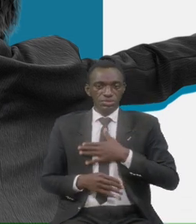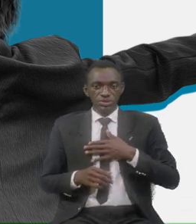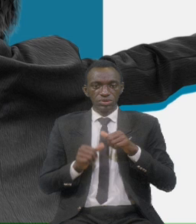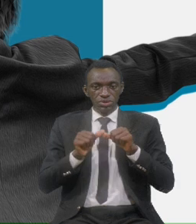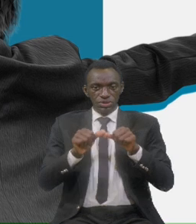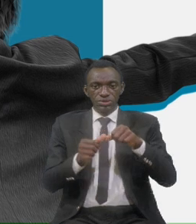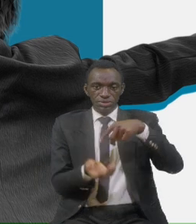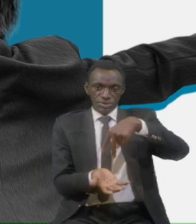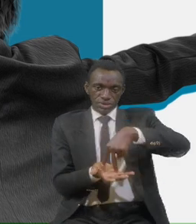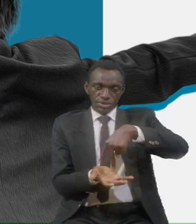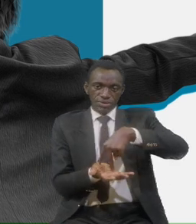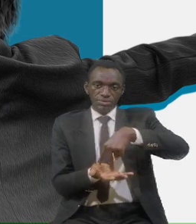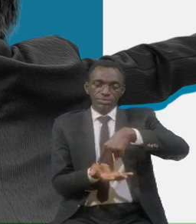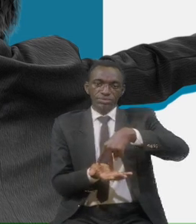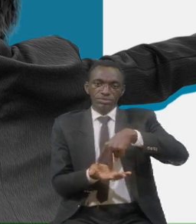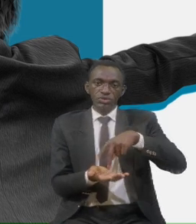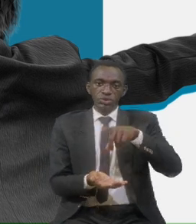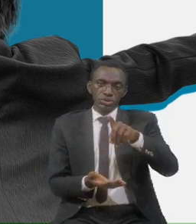Please raise your hand up.